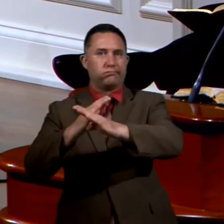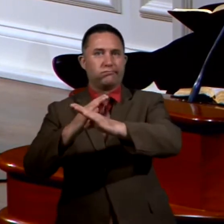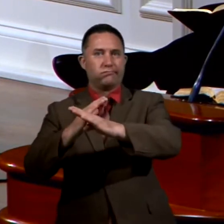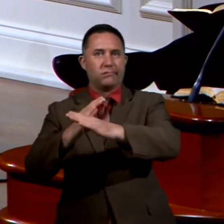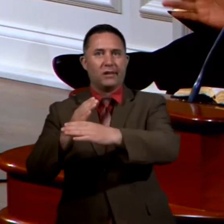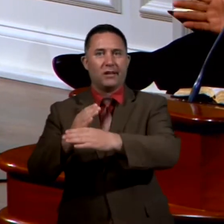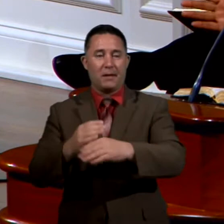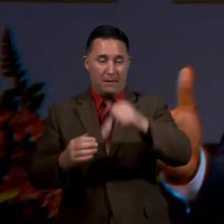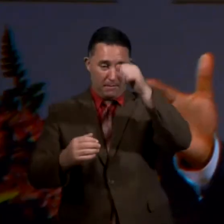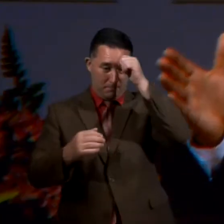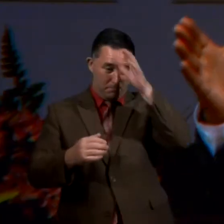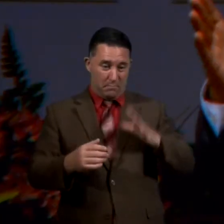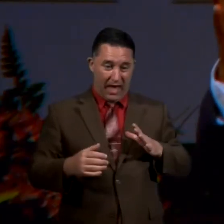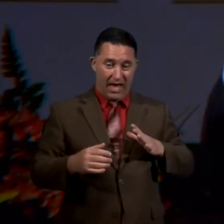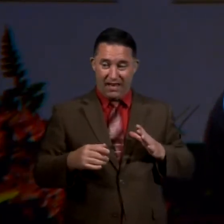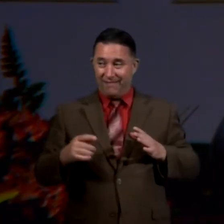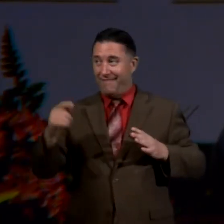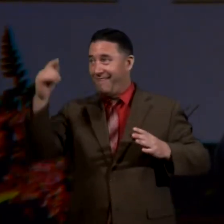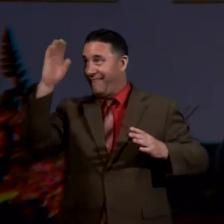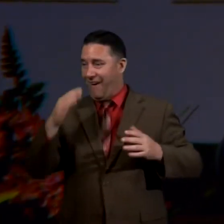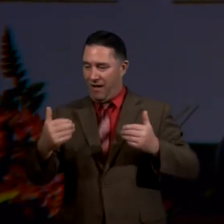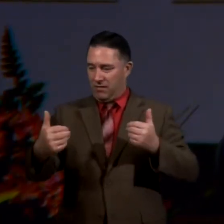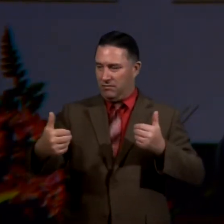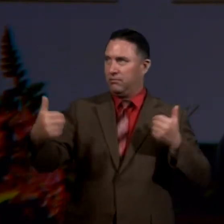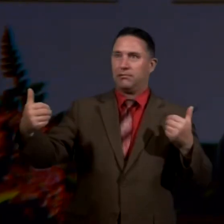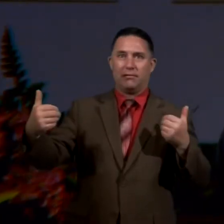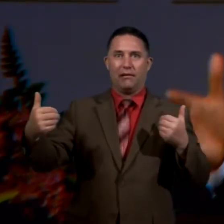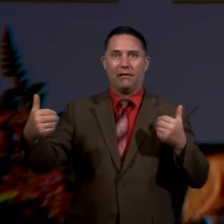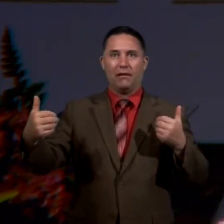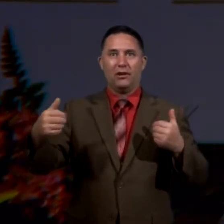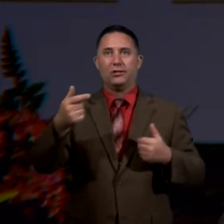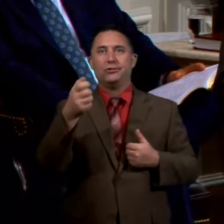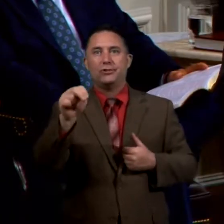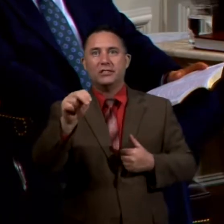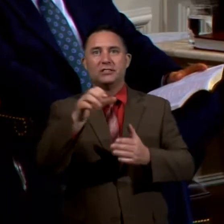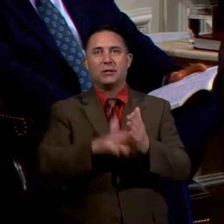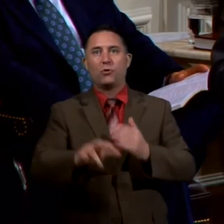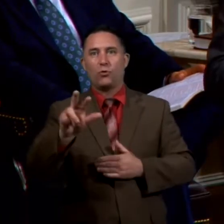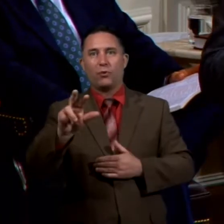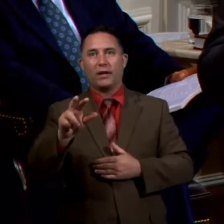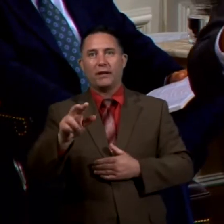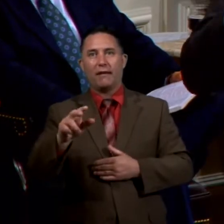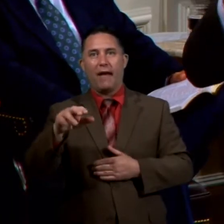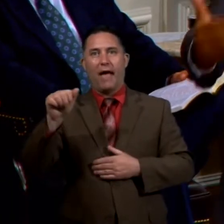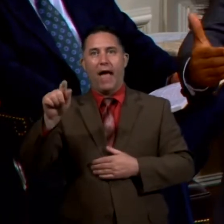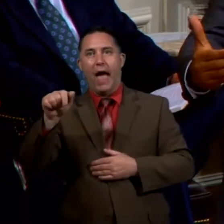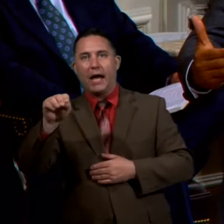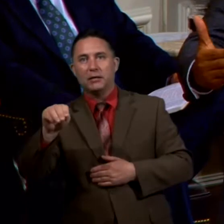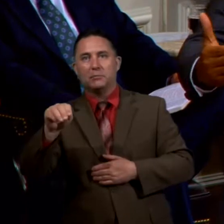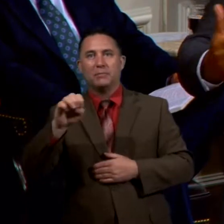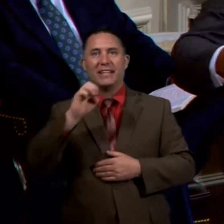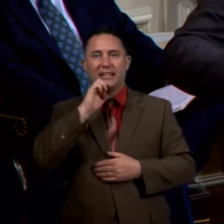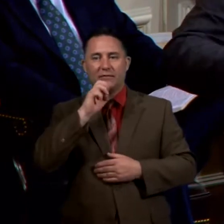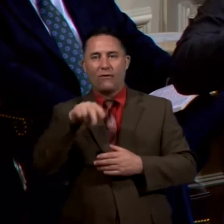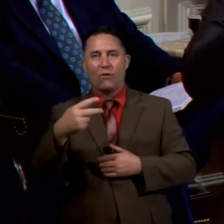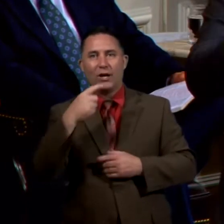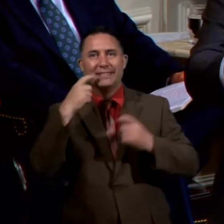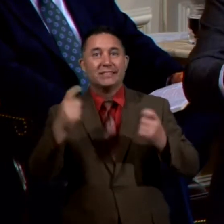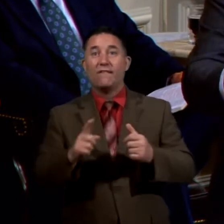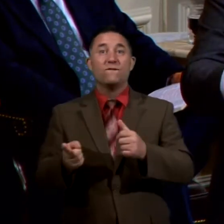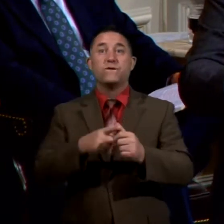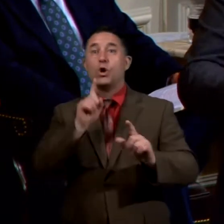between man and God. In Genesis chapter 3, we see Adam and Eve falling into sin, and their first